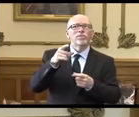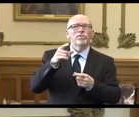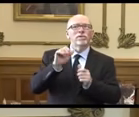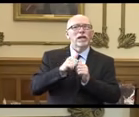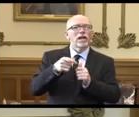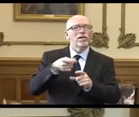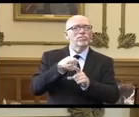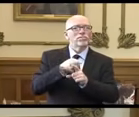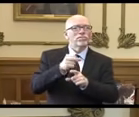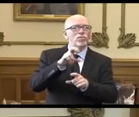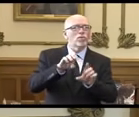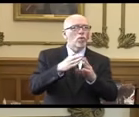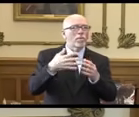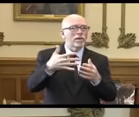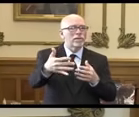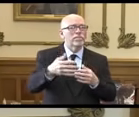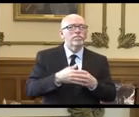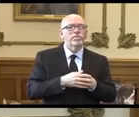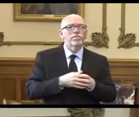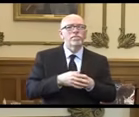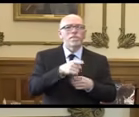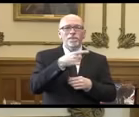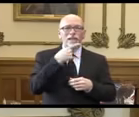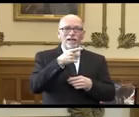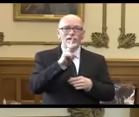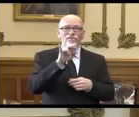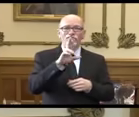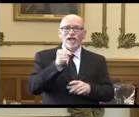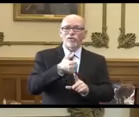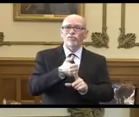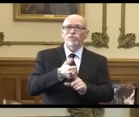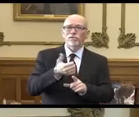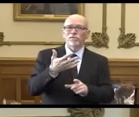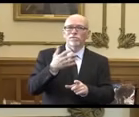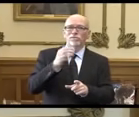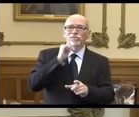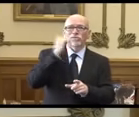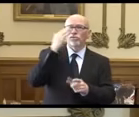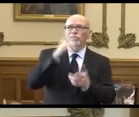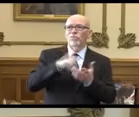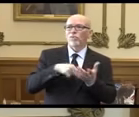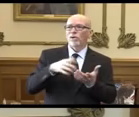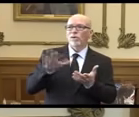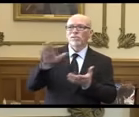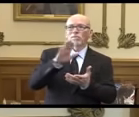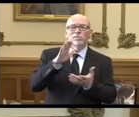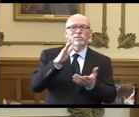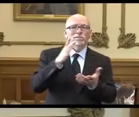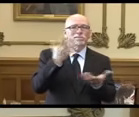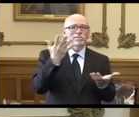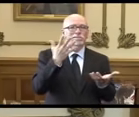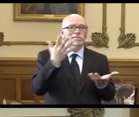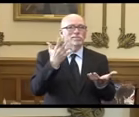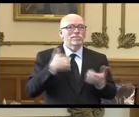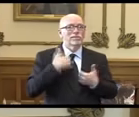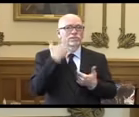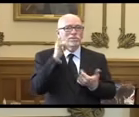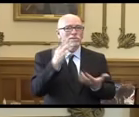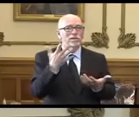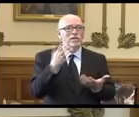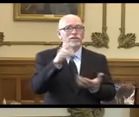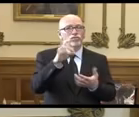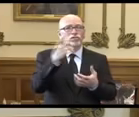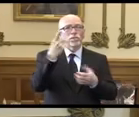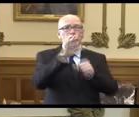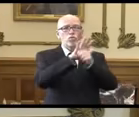affects reopening. As you've said yourself, the virus doesn't know what a county line looks like. So yeah, if we do something regional, is